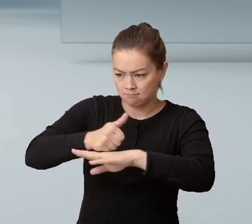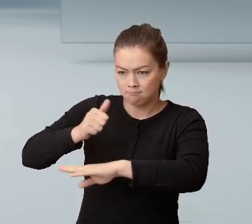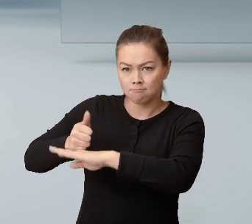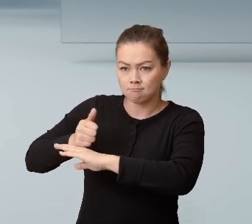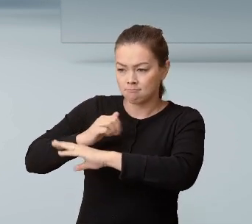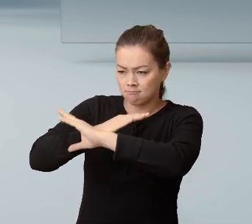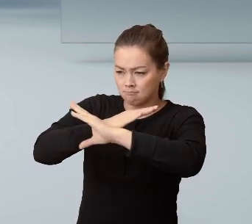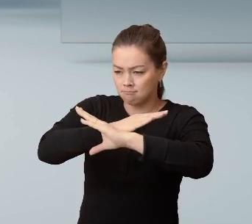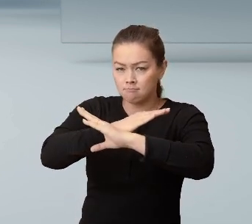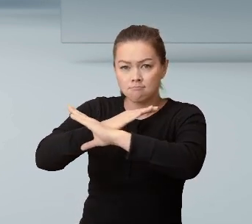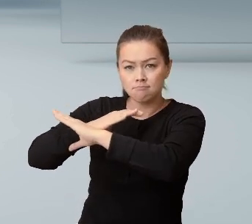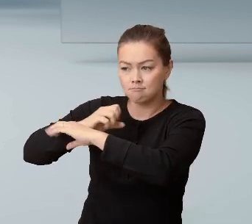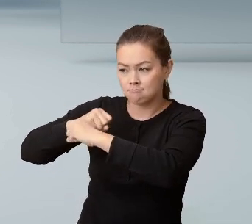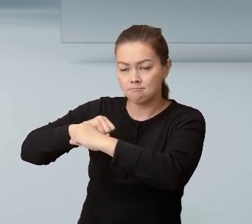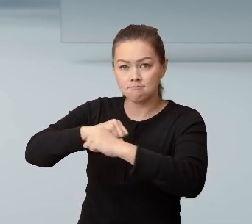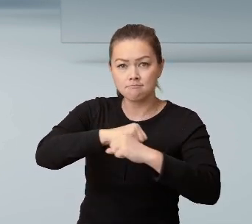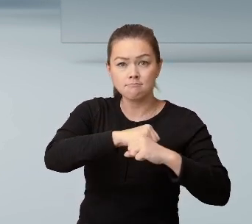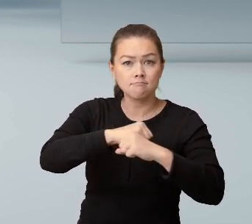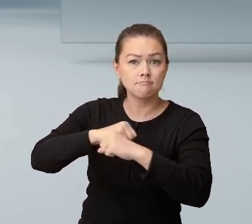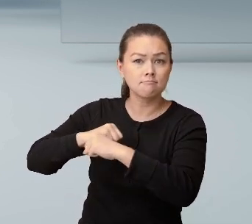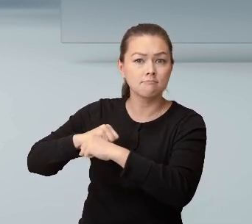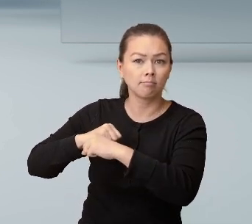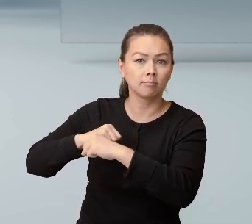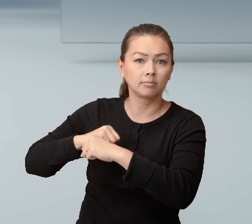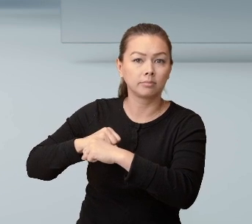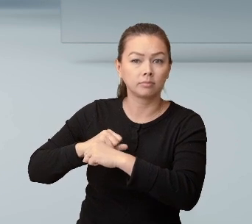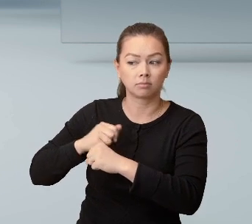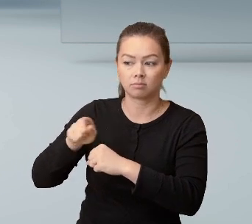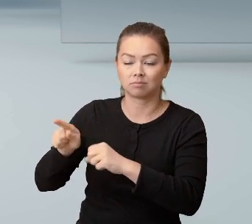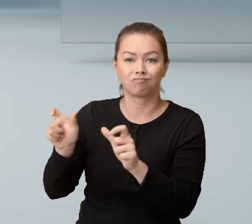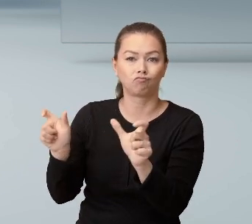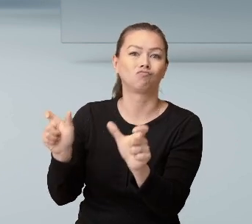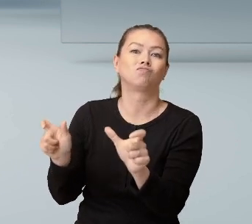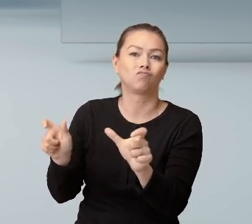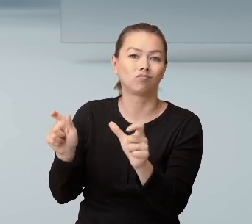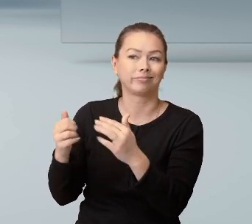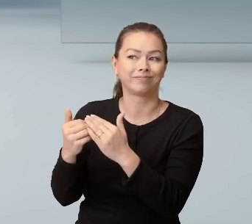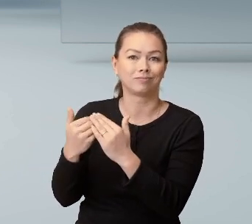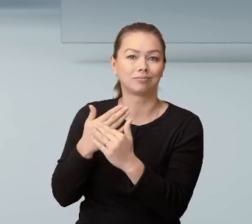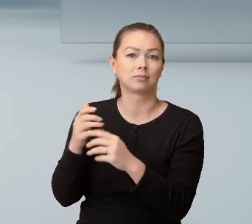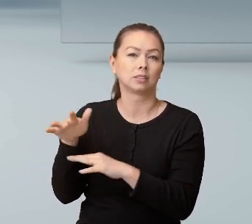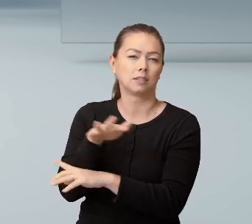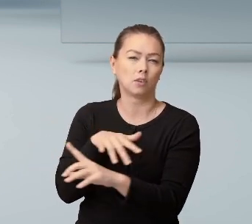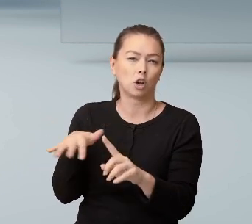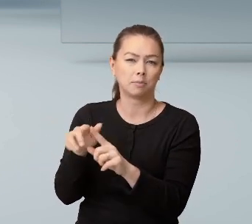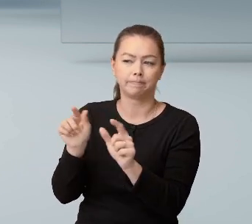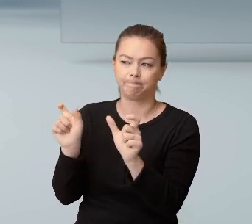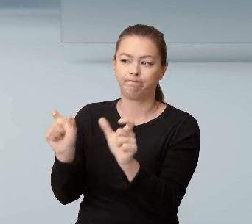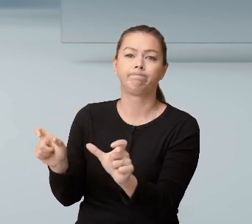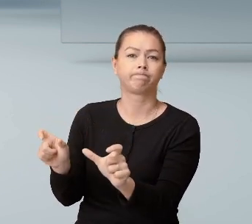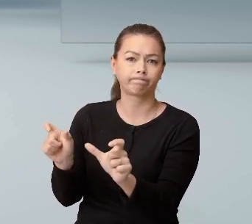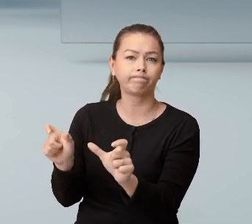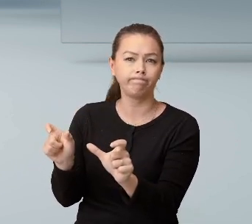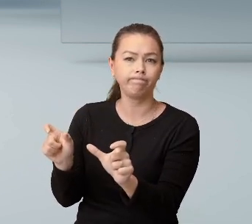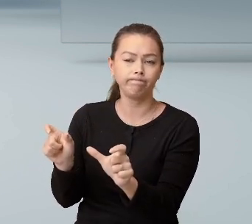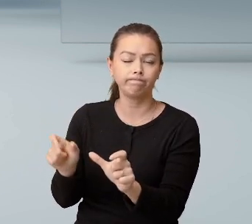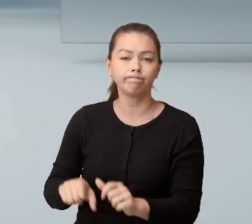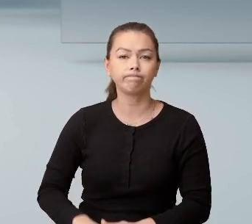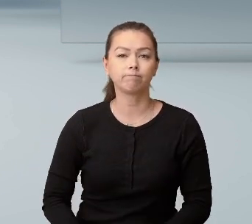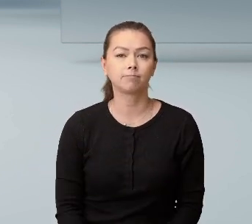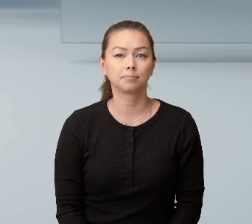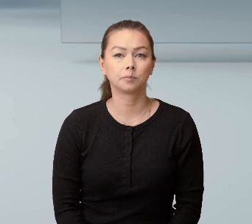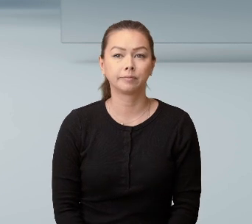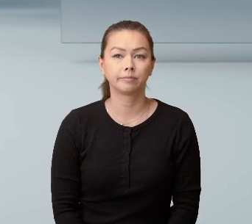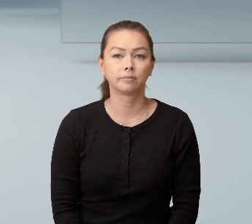these particular threat actors that are infiltrating our environments. And just based